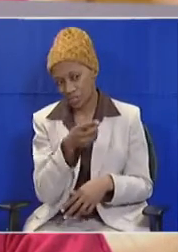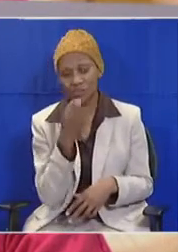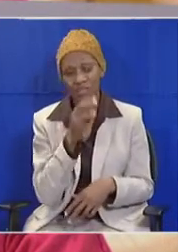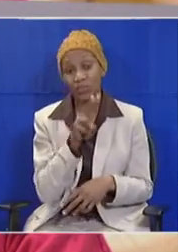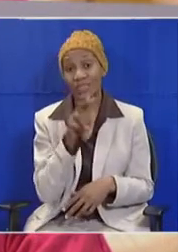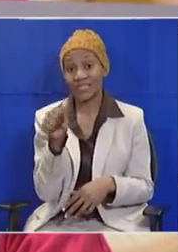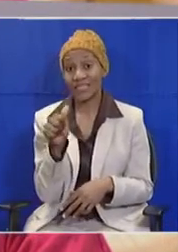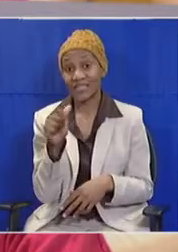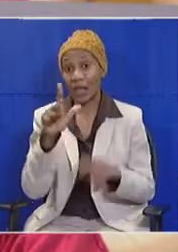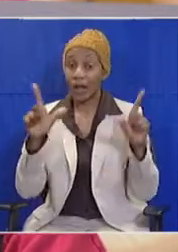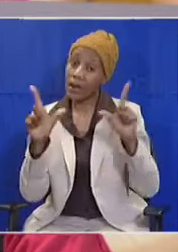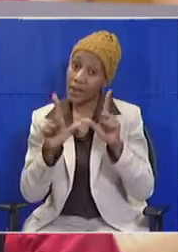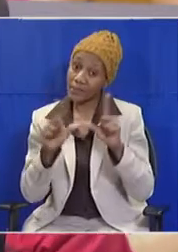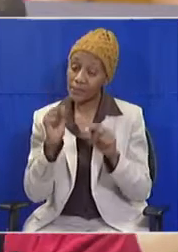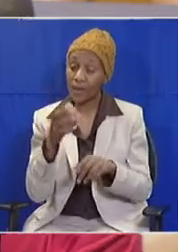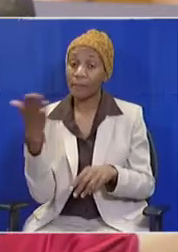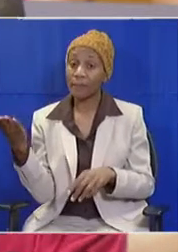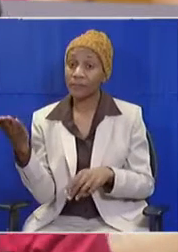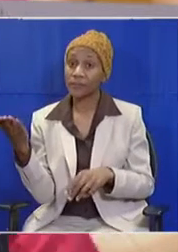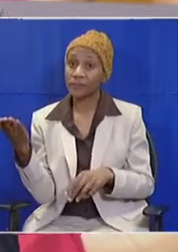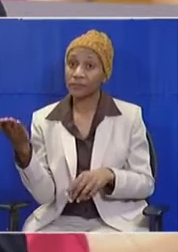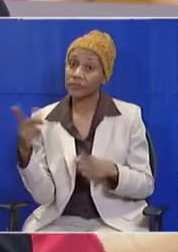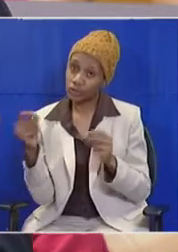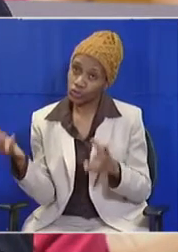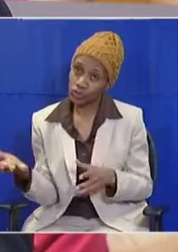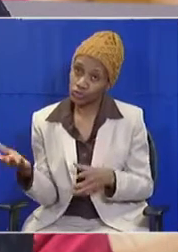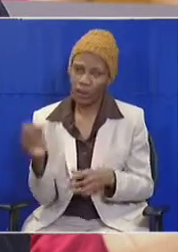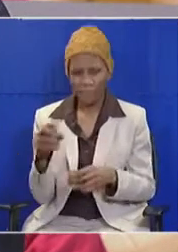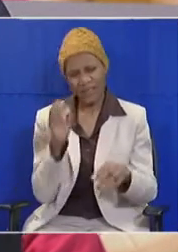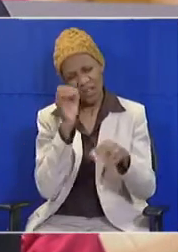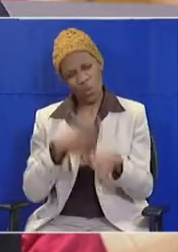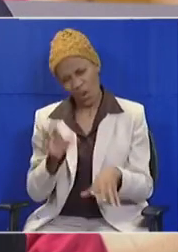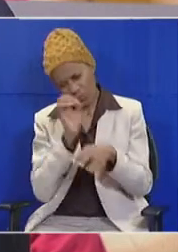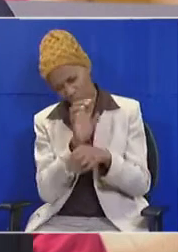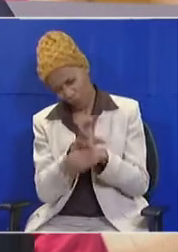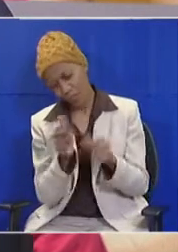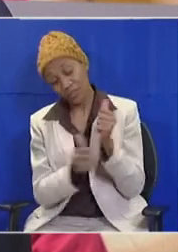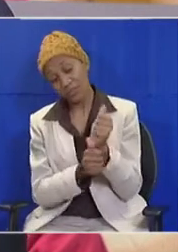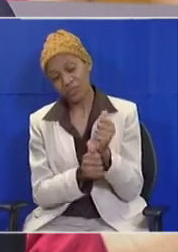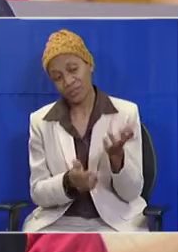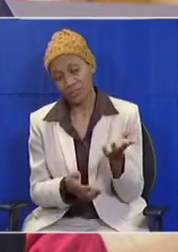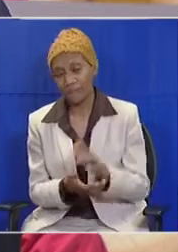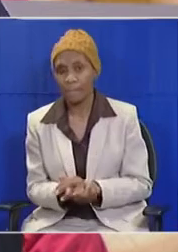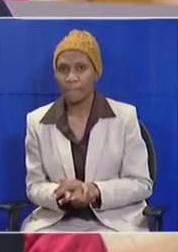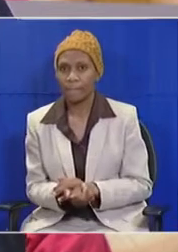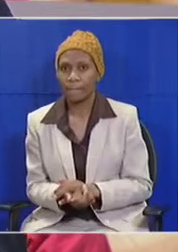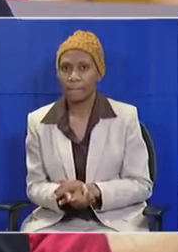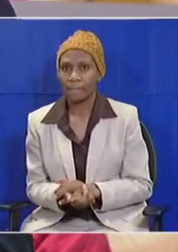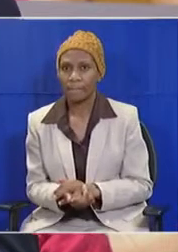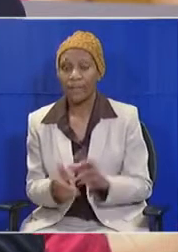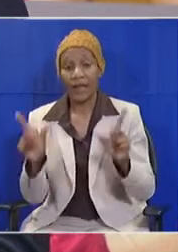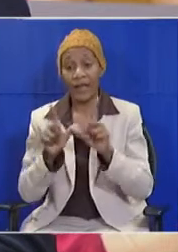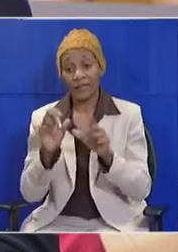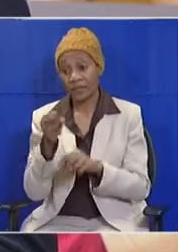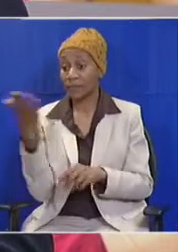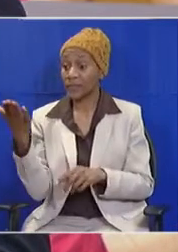license applications that have been made. But I'm also advised, Honorable Deputy Minister, through you, Chairperson, that the current license